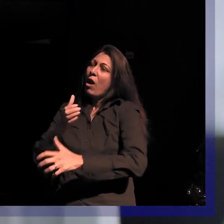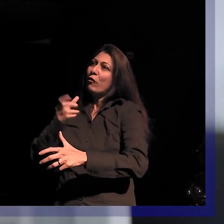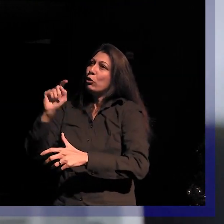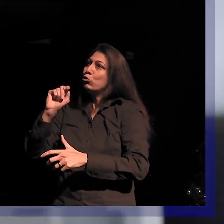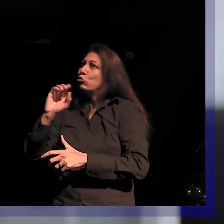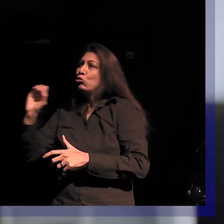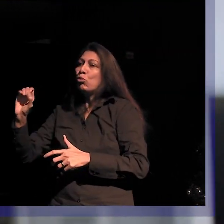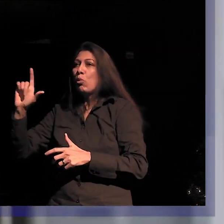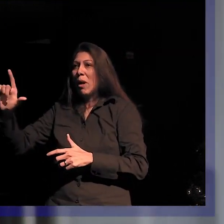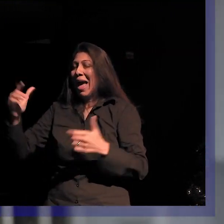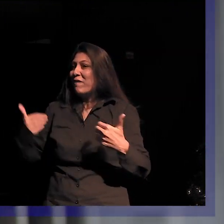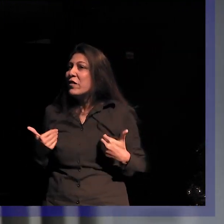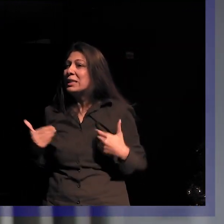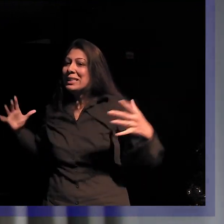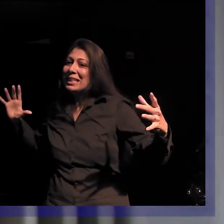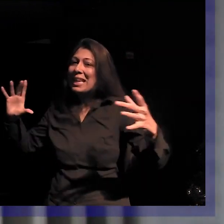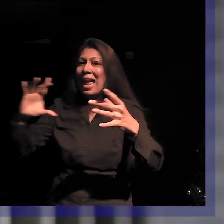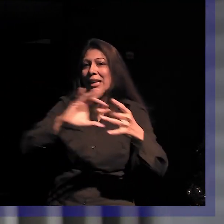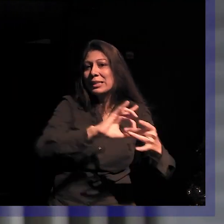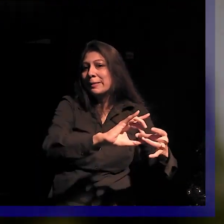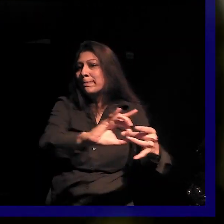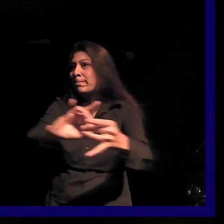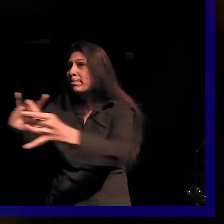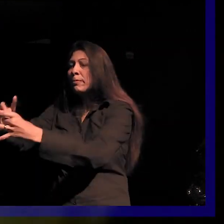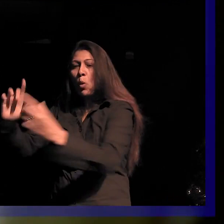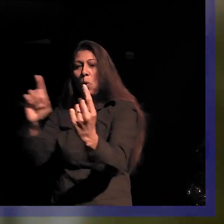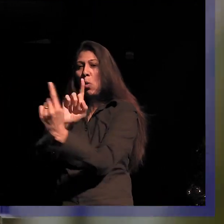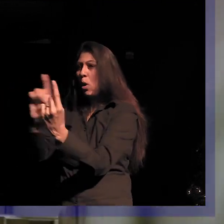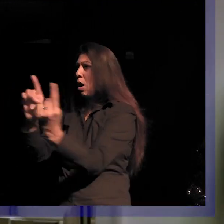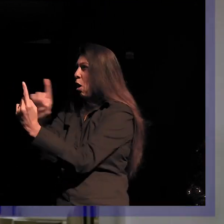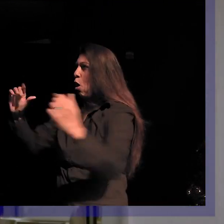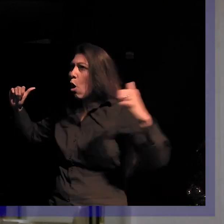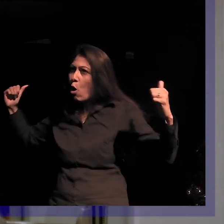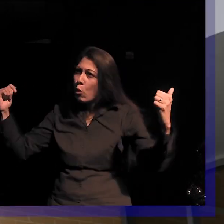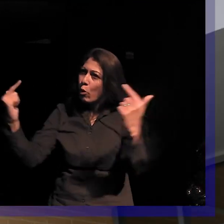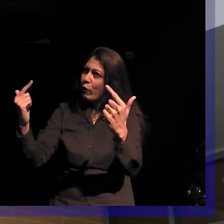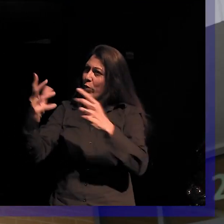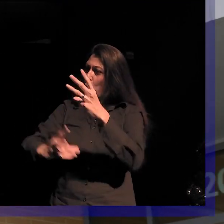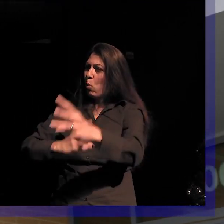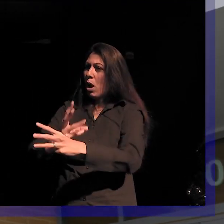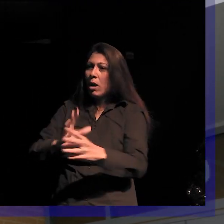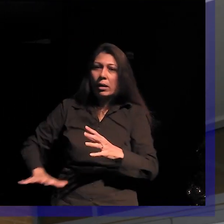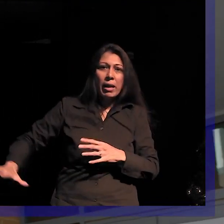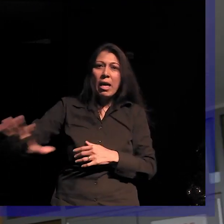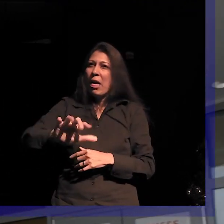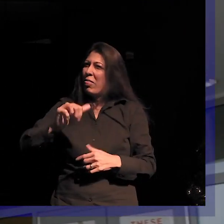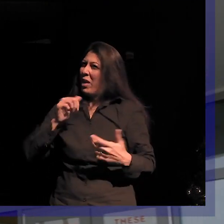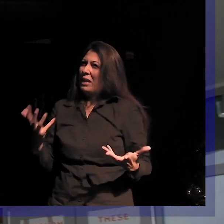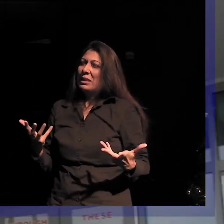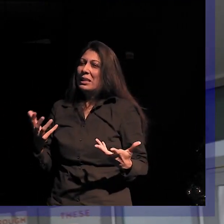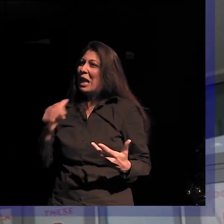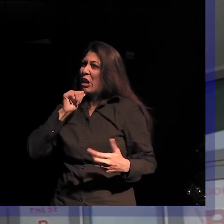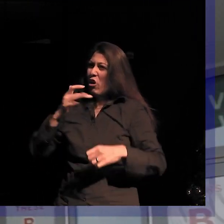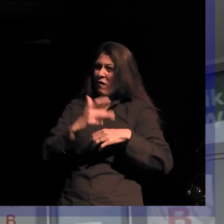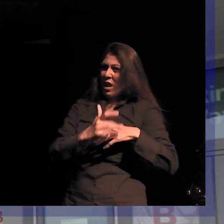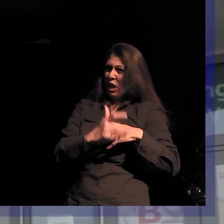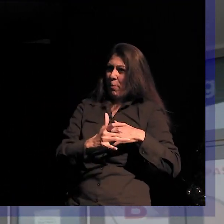is the connectivity that people can have one-on-one from all over the world. Yet that's not available for each